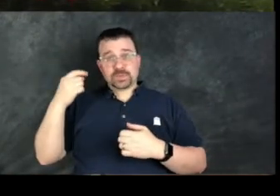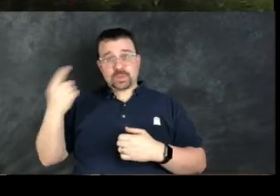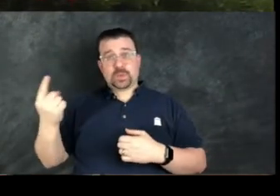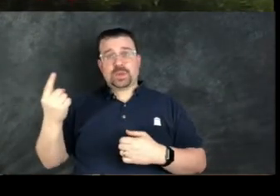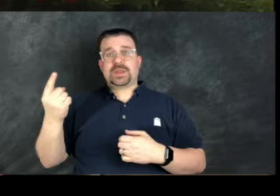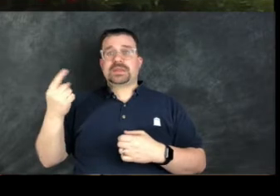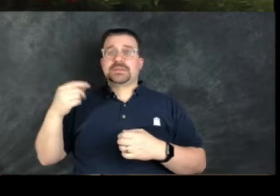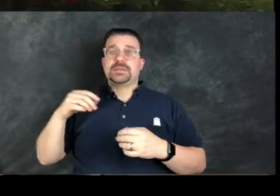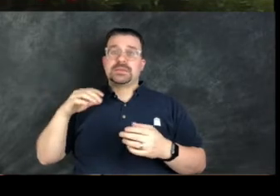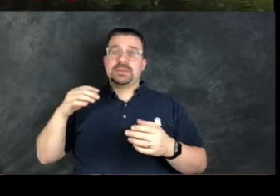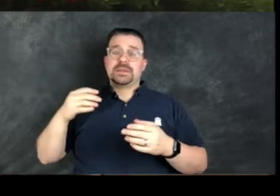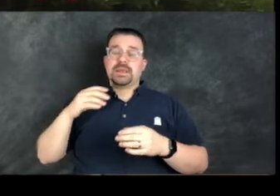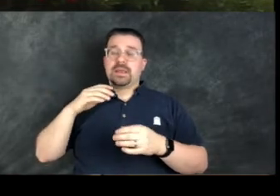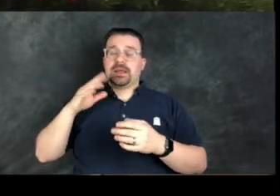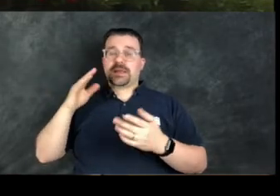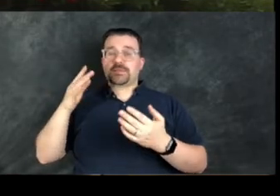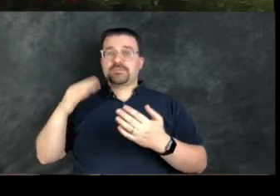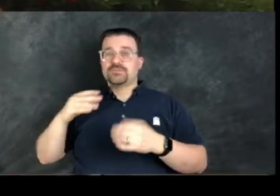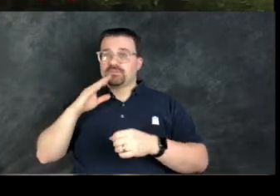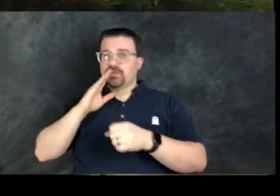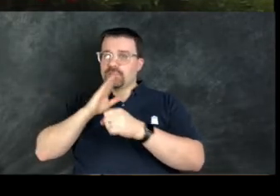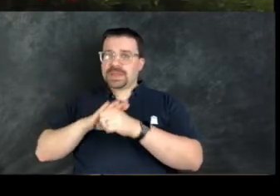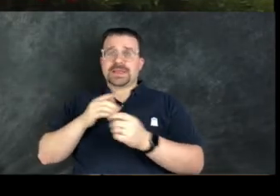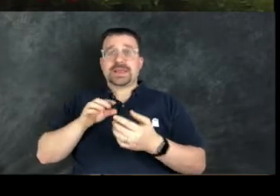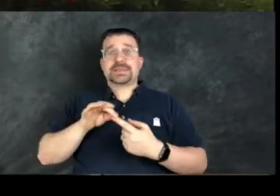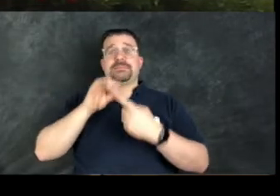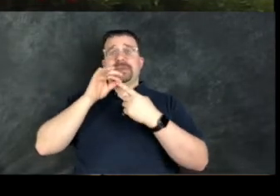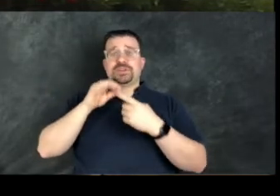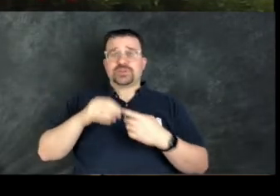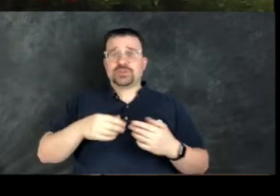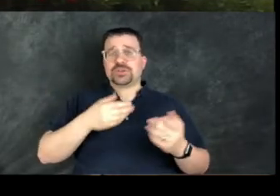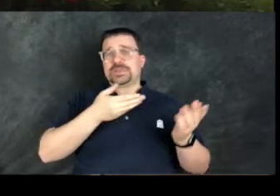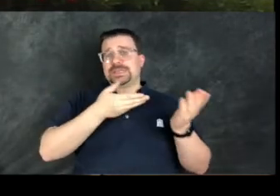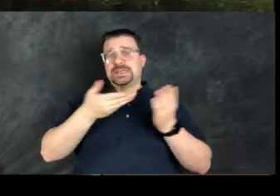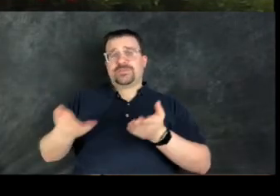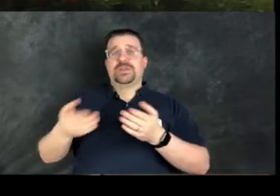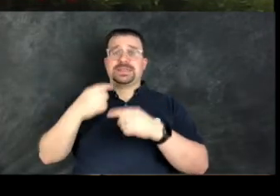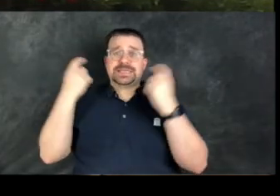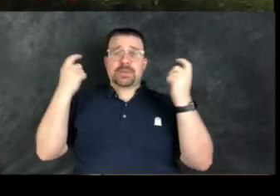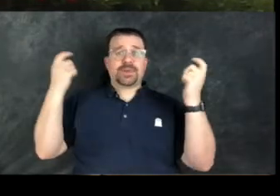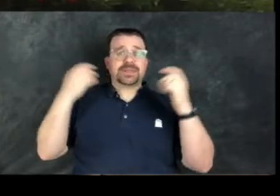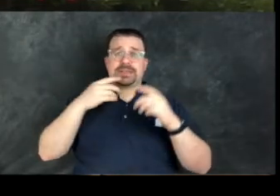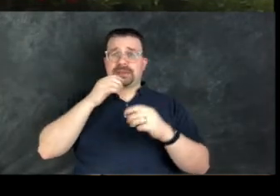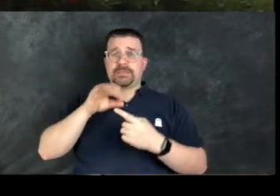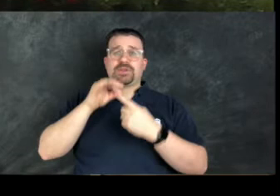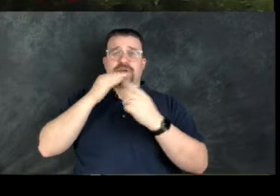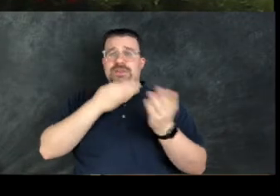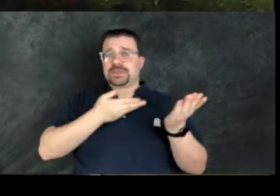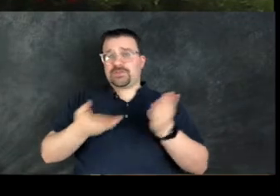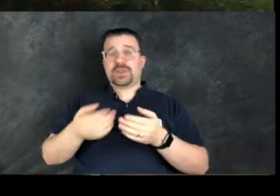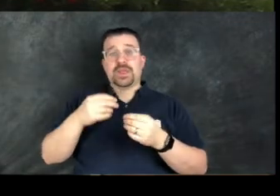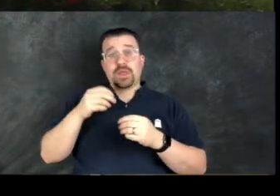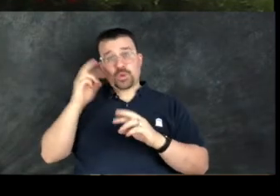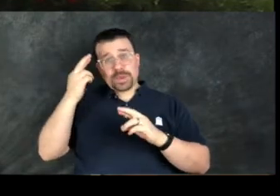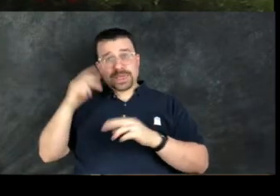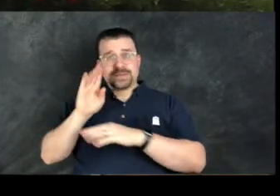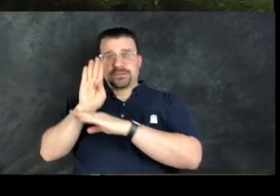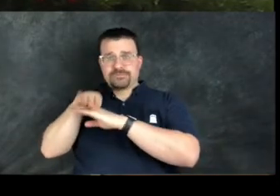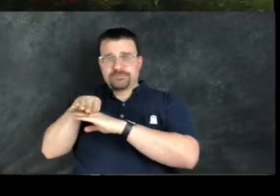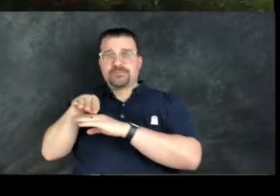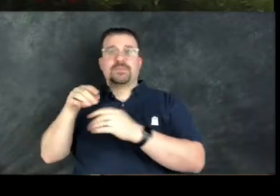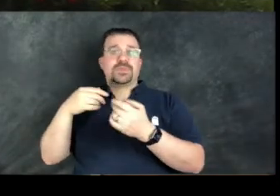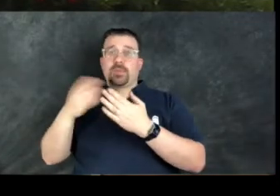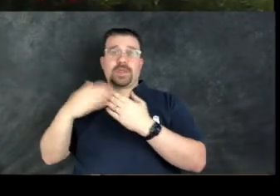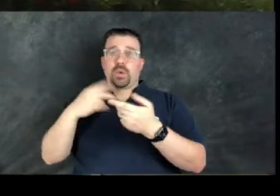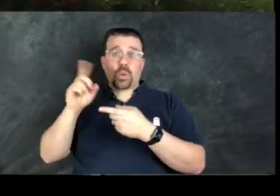commemorates a special delivery. It's a reason to let down our drawbridge no matter when that delivery